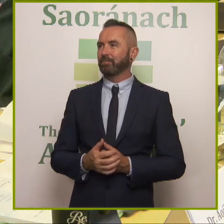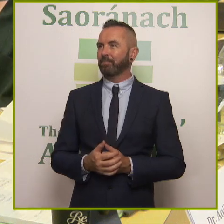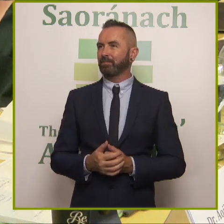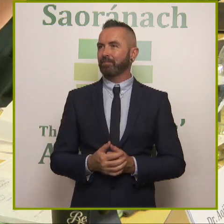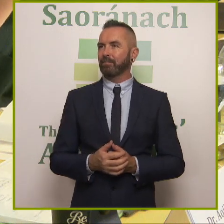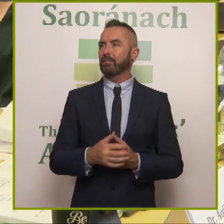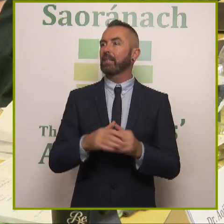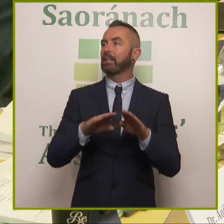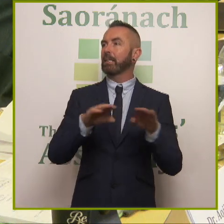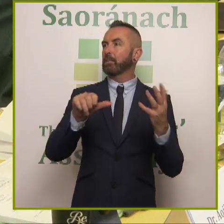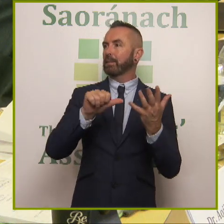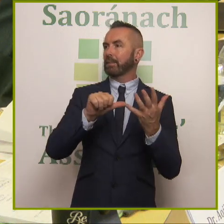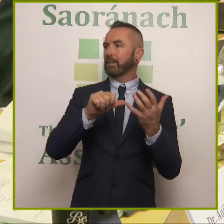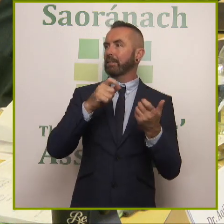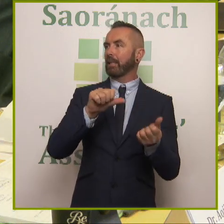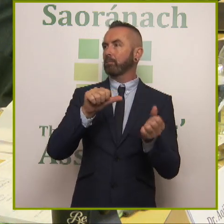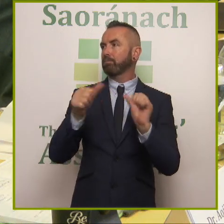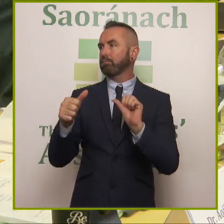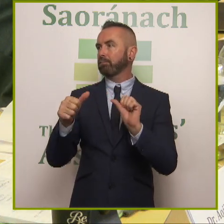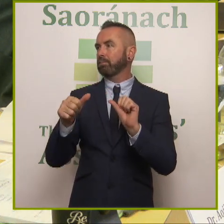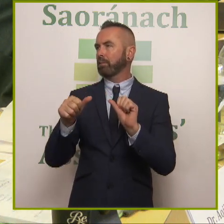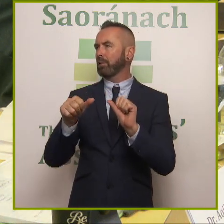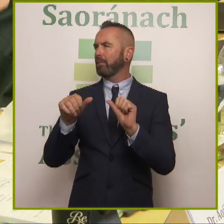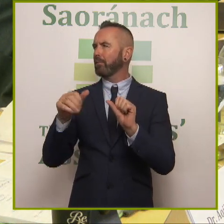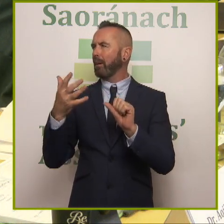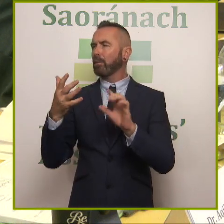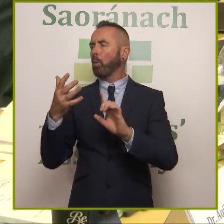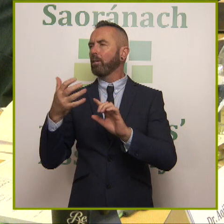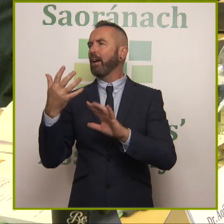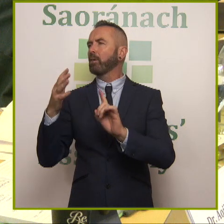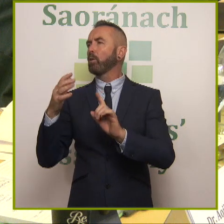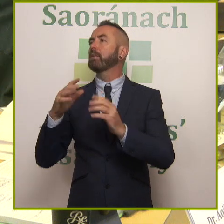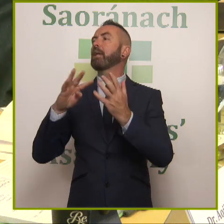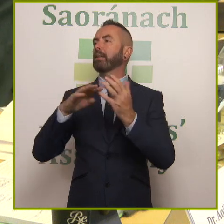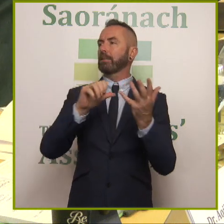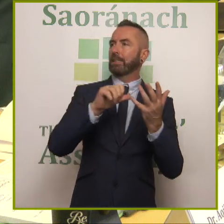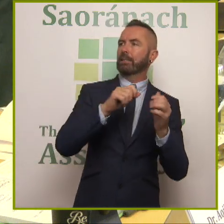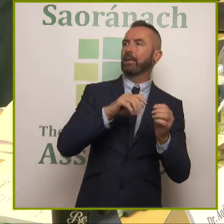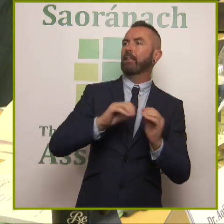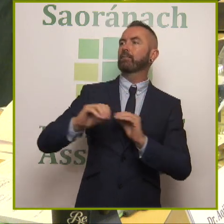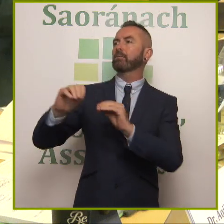So table 6 and table, not 5, sorry, table 9.